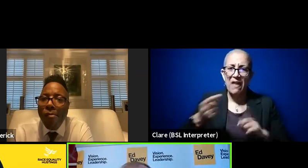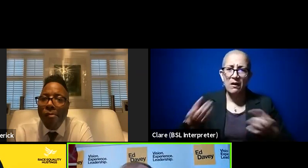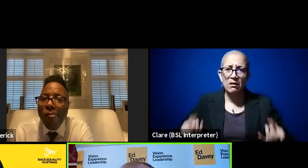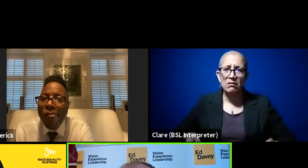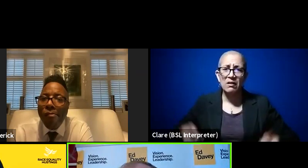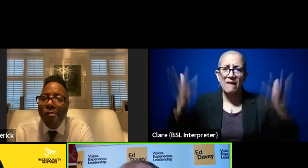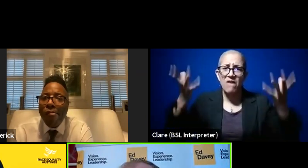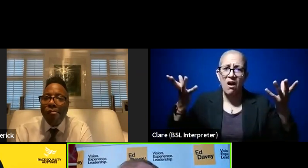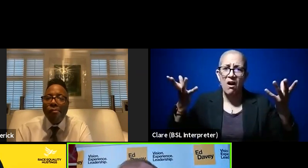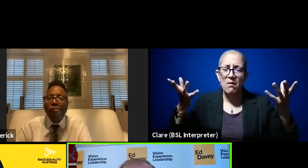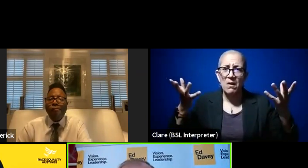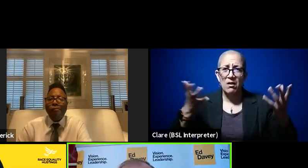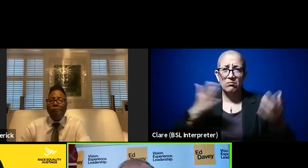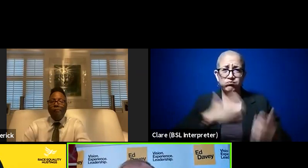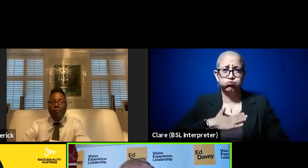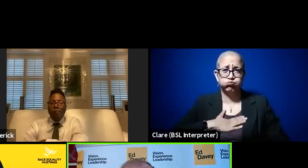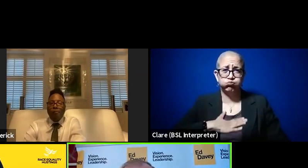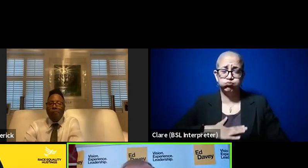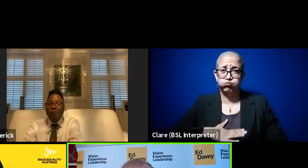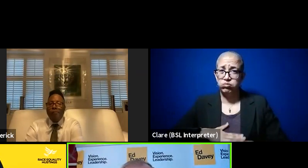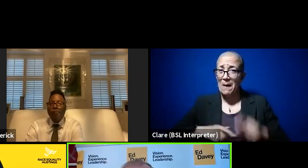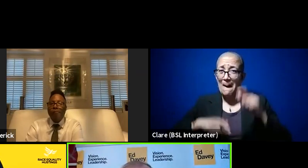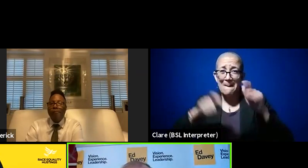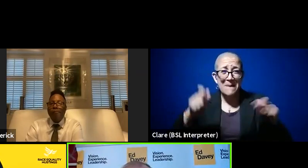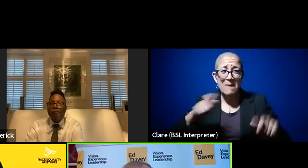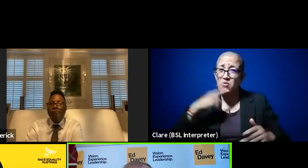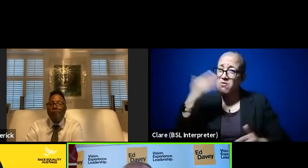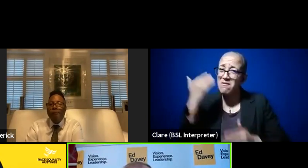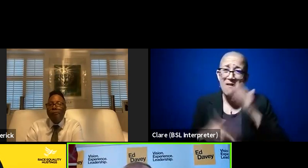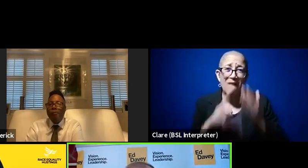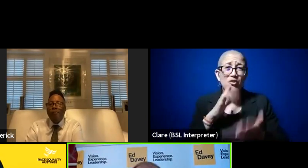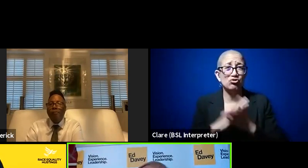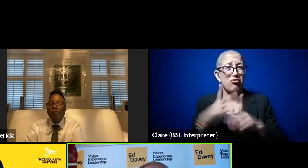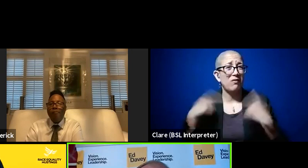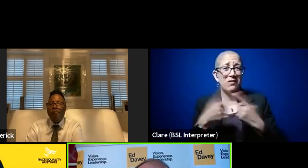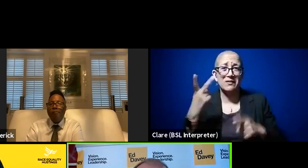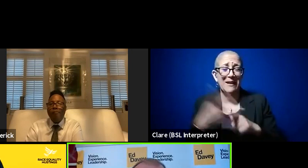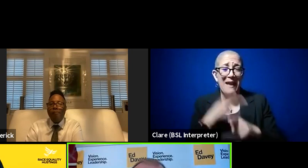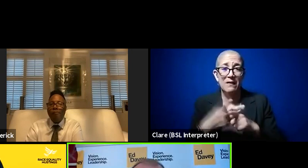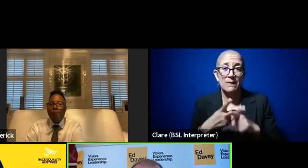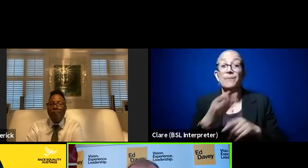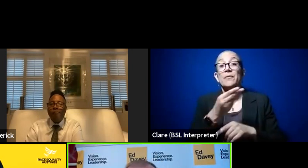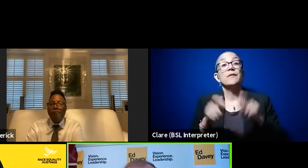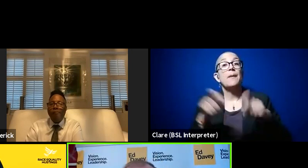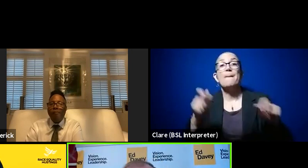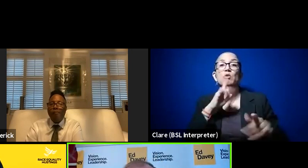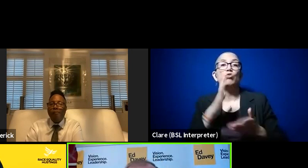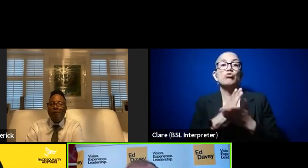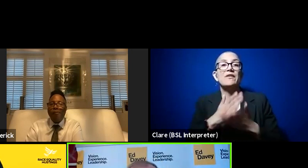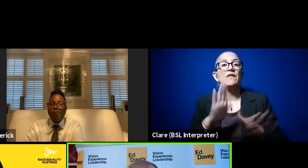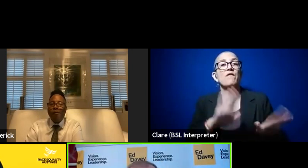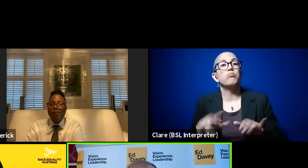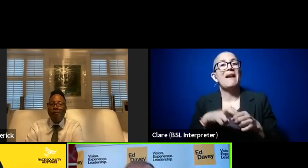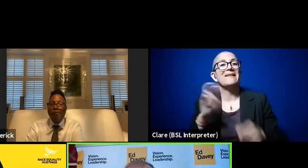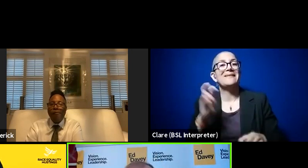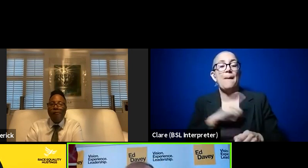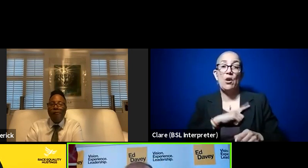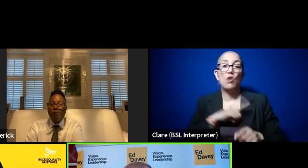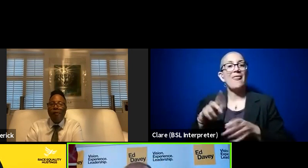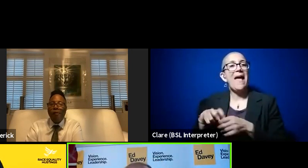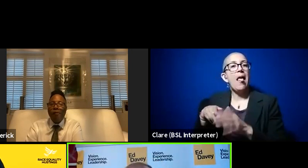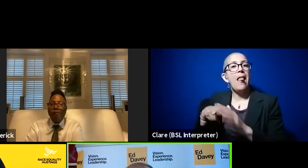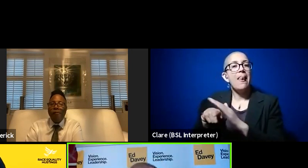You know, I'd have think people would never have trusted us ever again. Now, some people don't trust us because of Brexit, because they were Leave voters and we felt that the